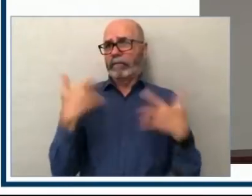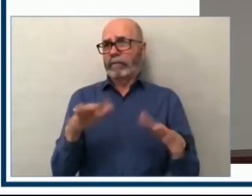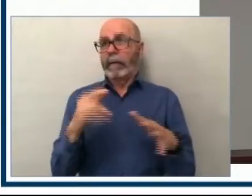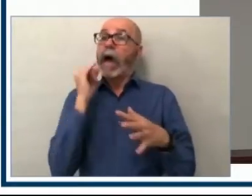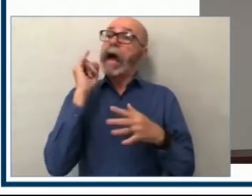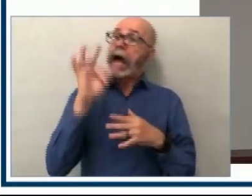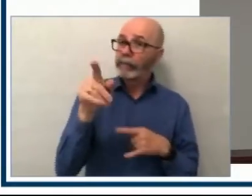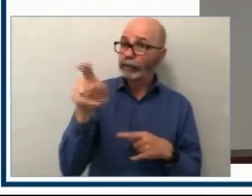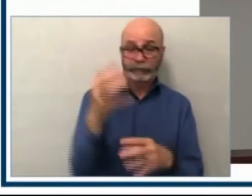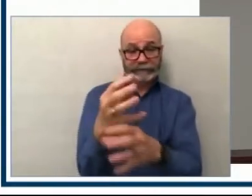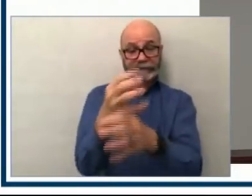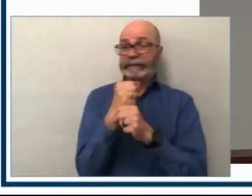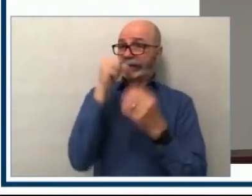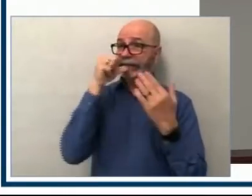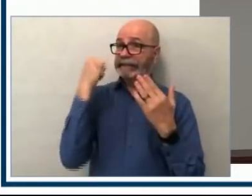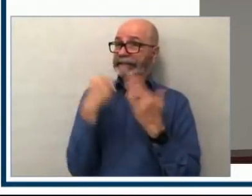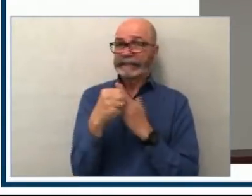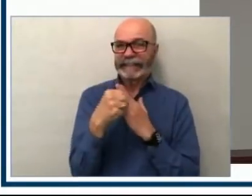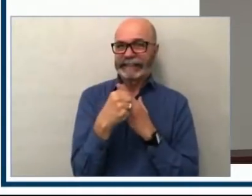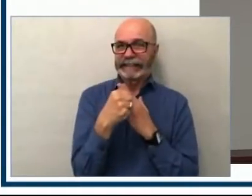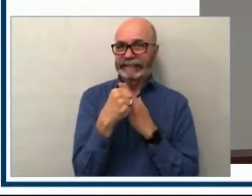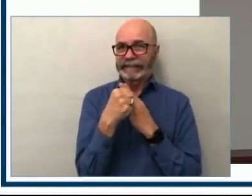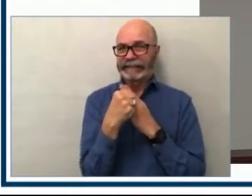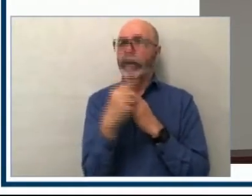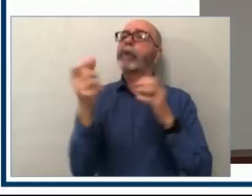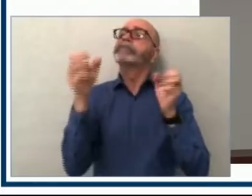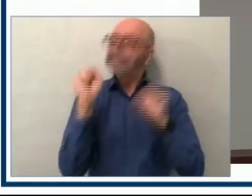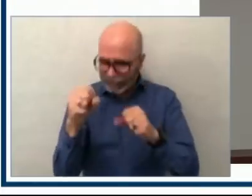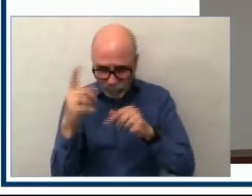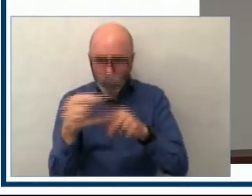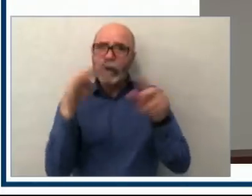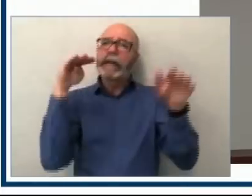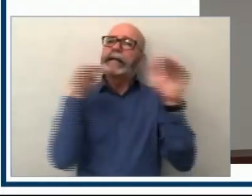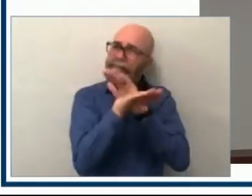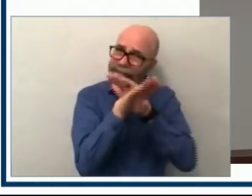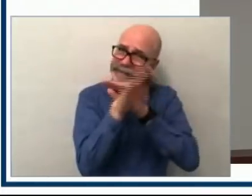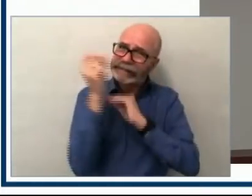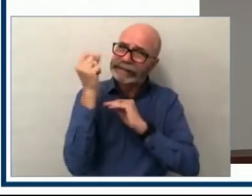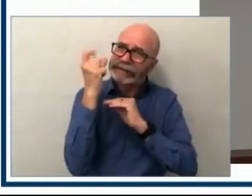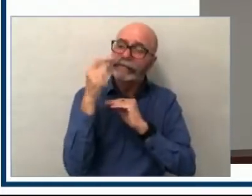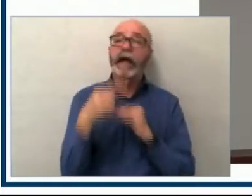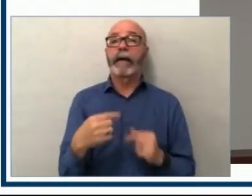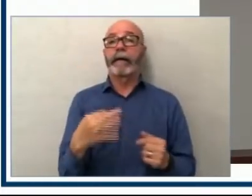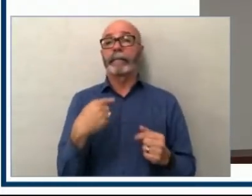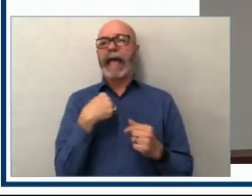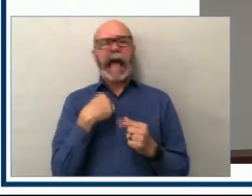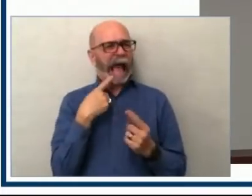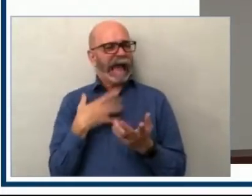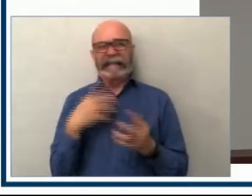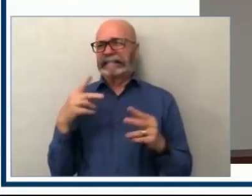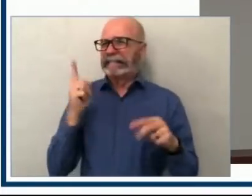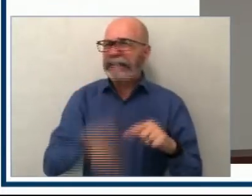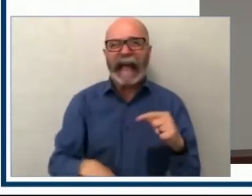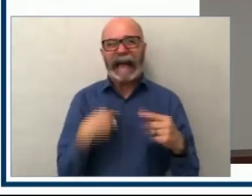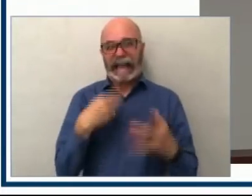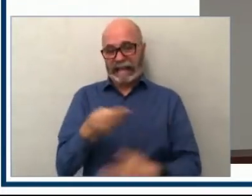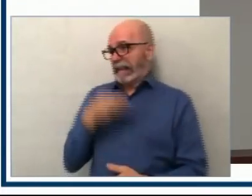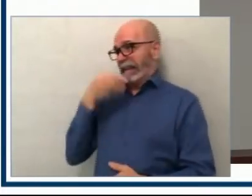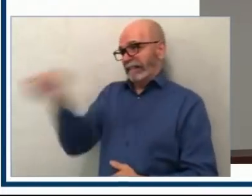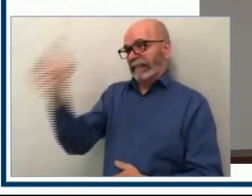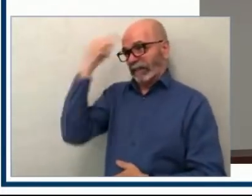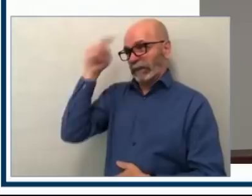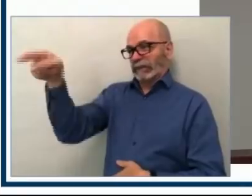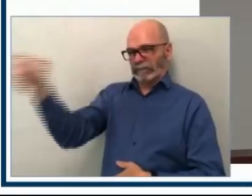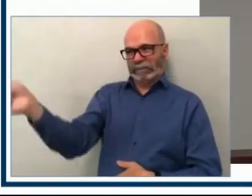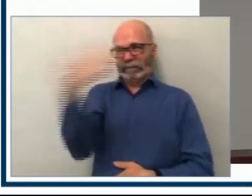the invitation is only intended for the person who received the letter. It cannot be transferred or extended to another individual.